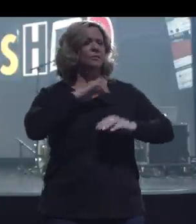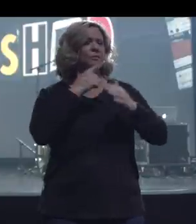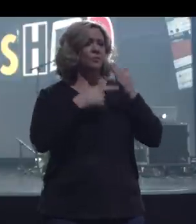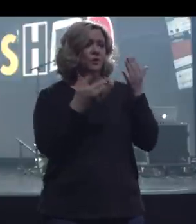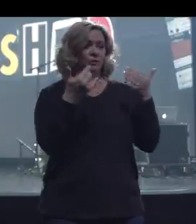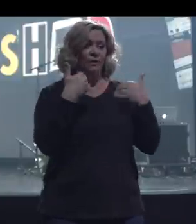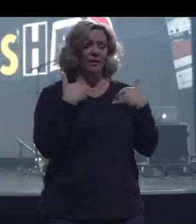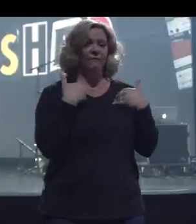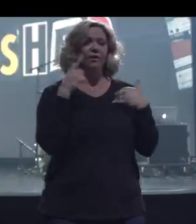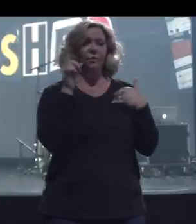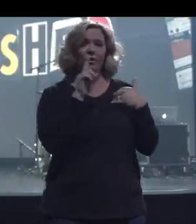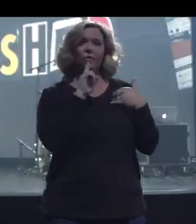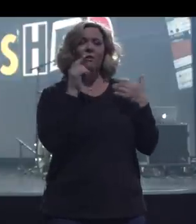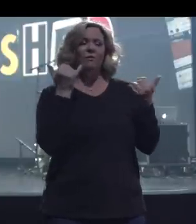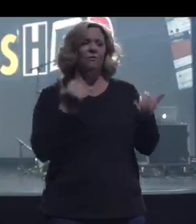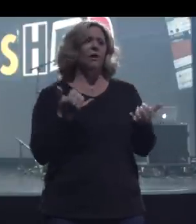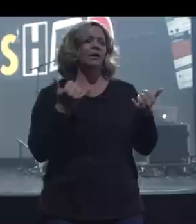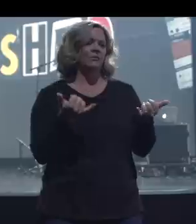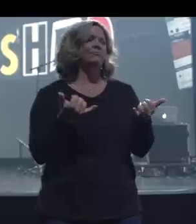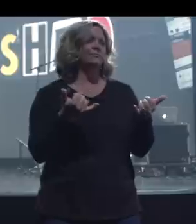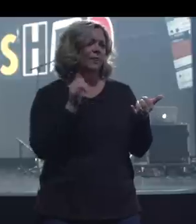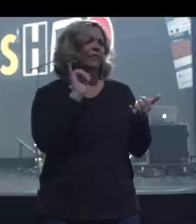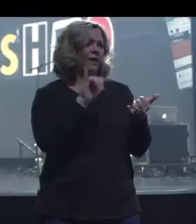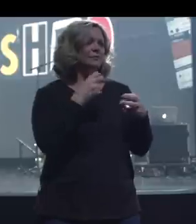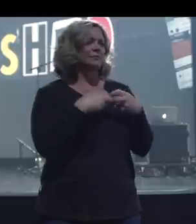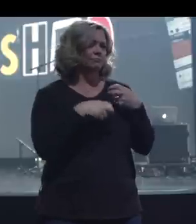and where you are. That's the issue.